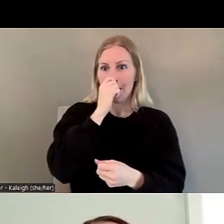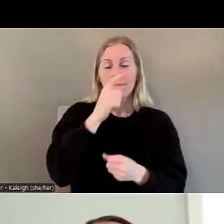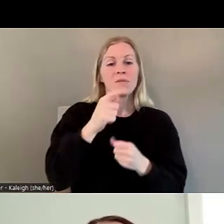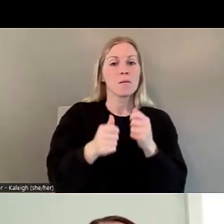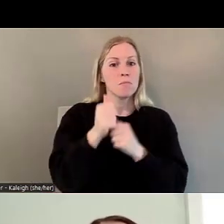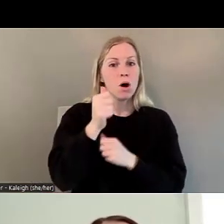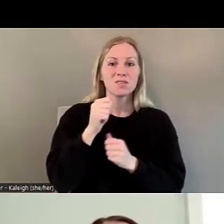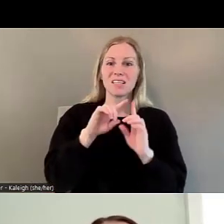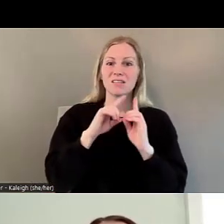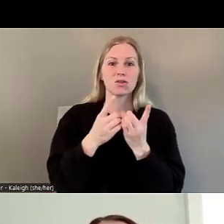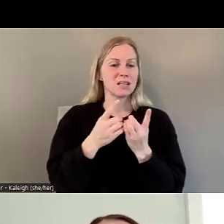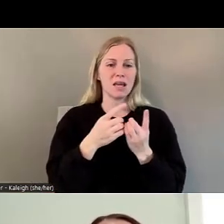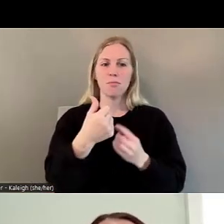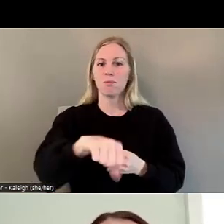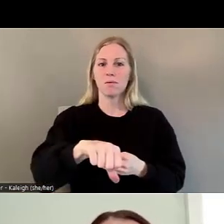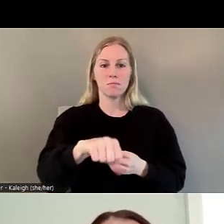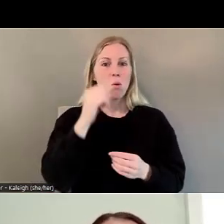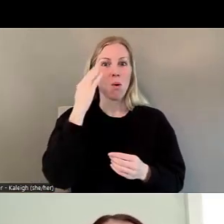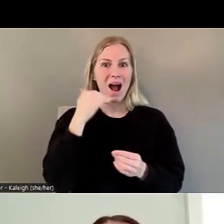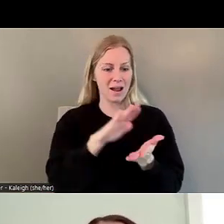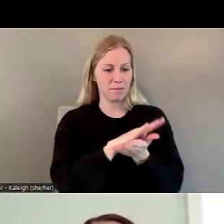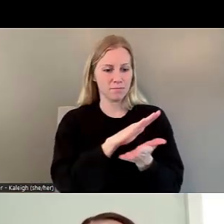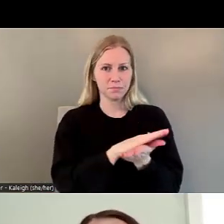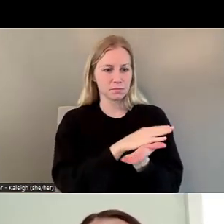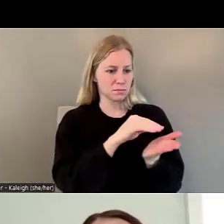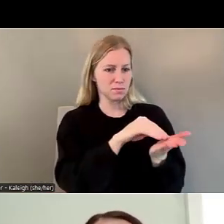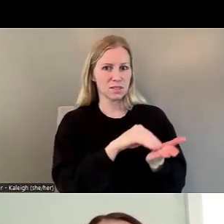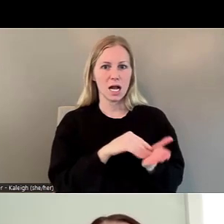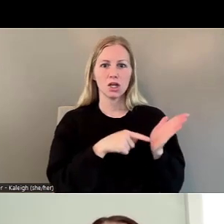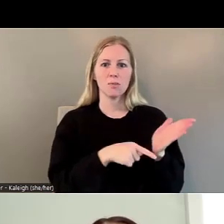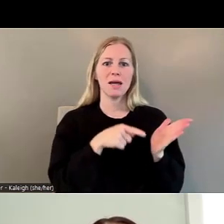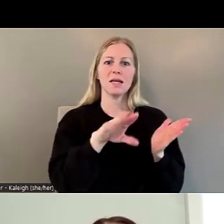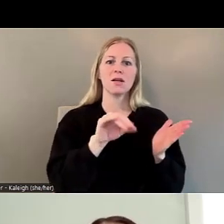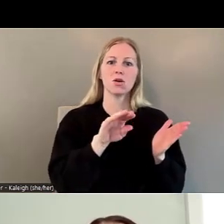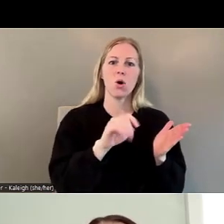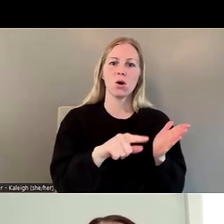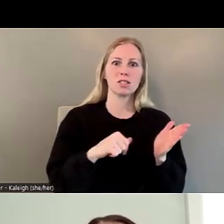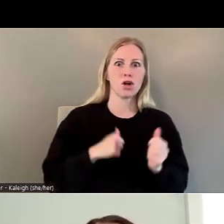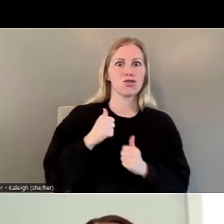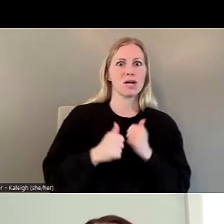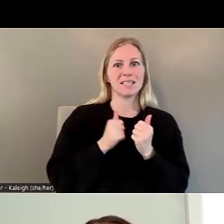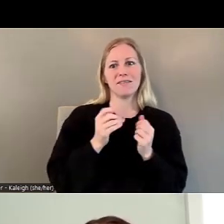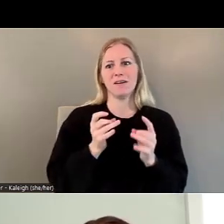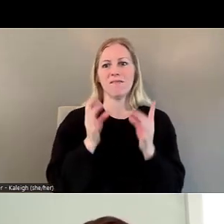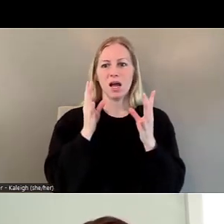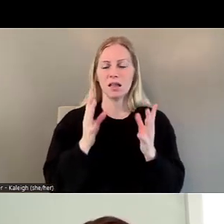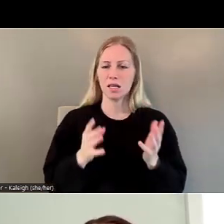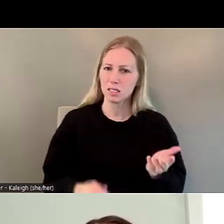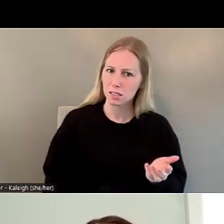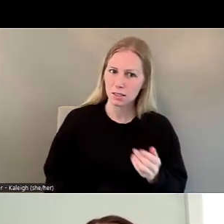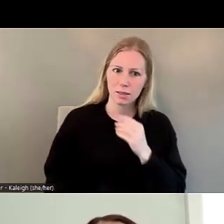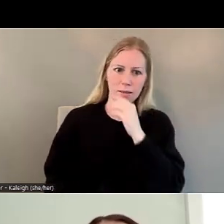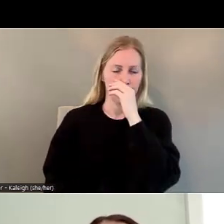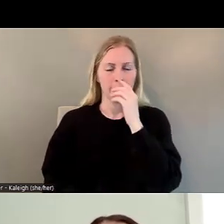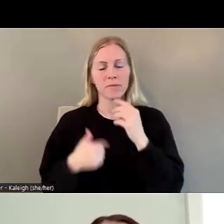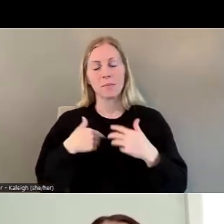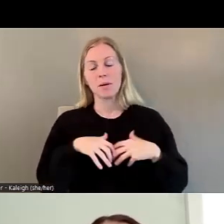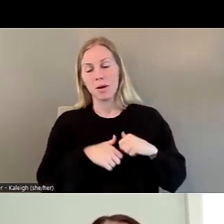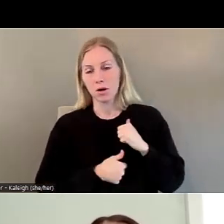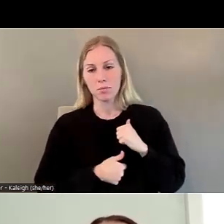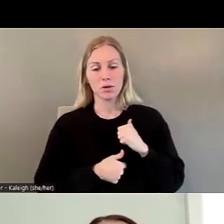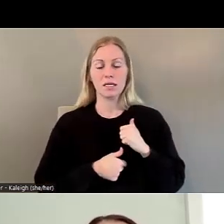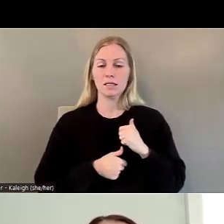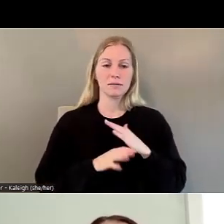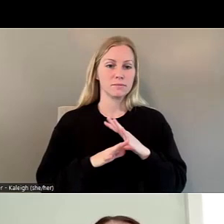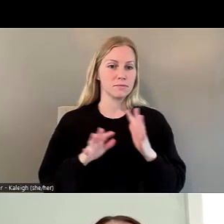violent. This right there, this breaks my heart because Cole is just the opposite of this. But now,